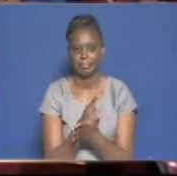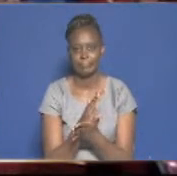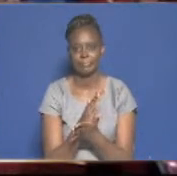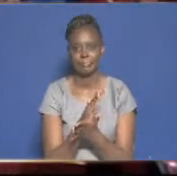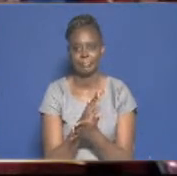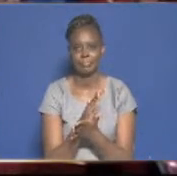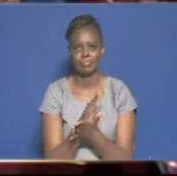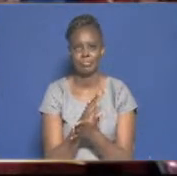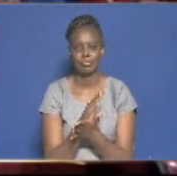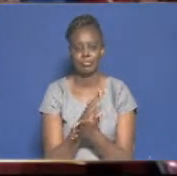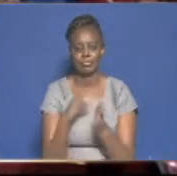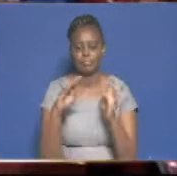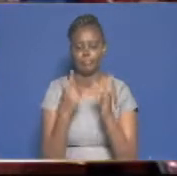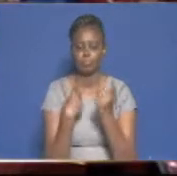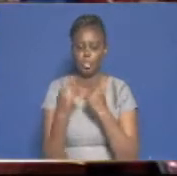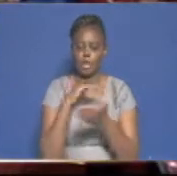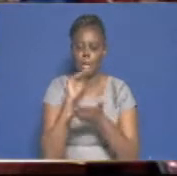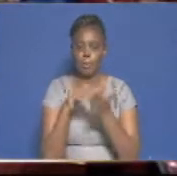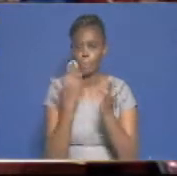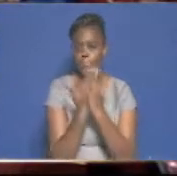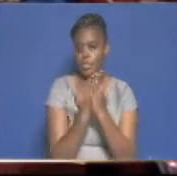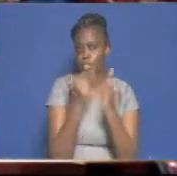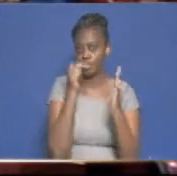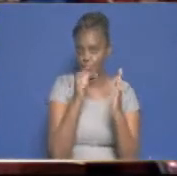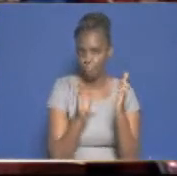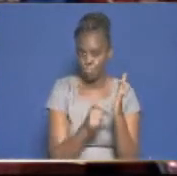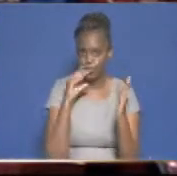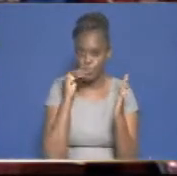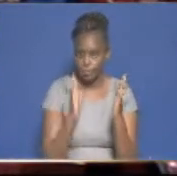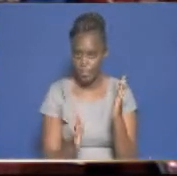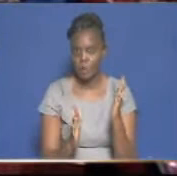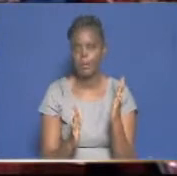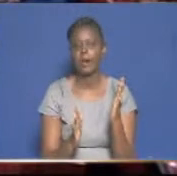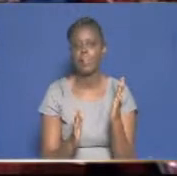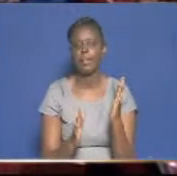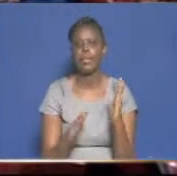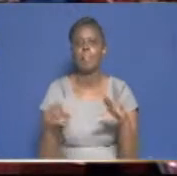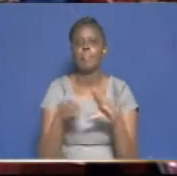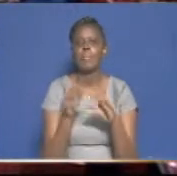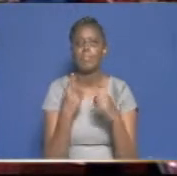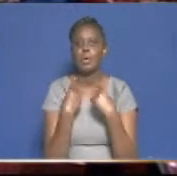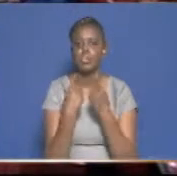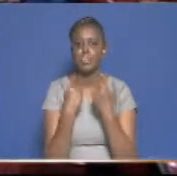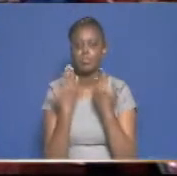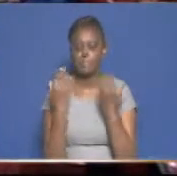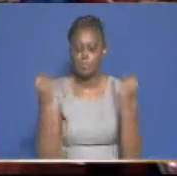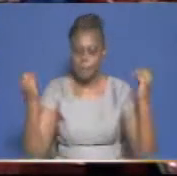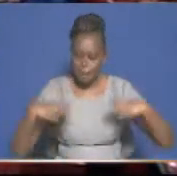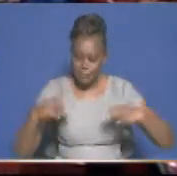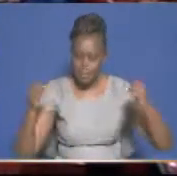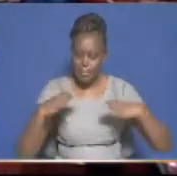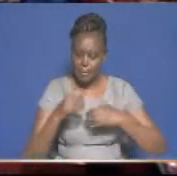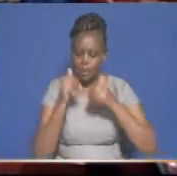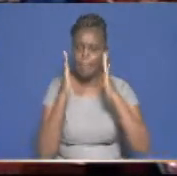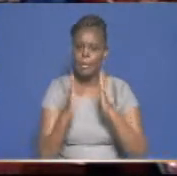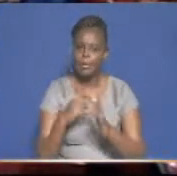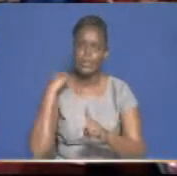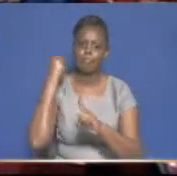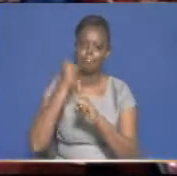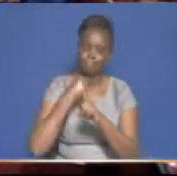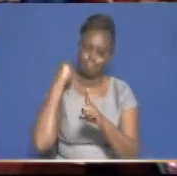in making a statement about this petition. Mr. Speaker, sir, as my colleagues have said, clearly leadership